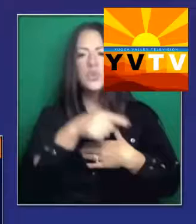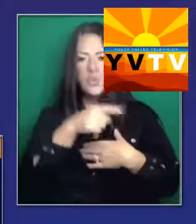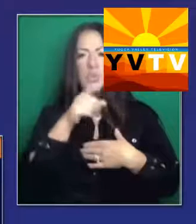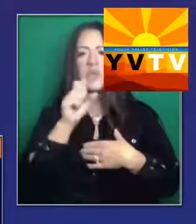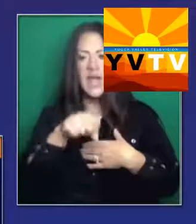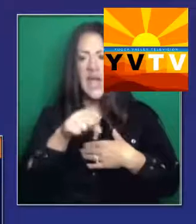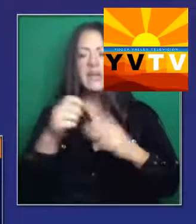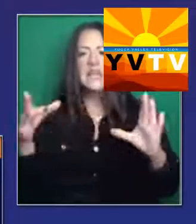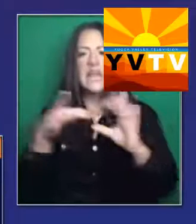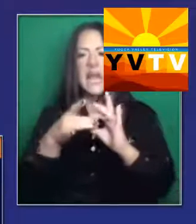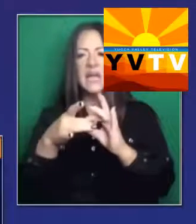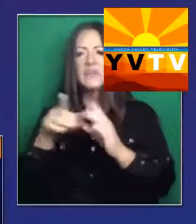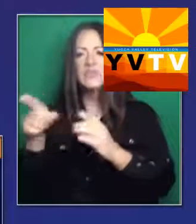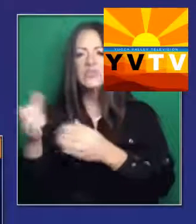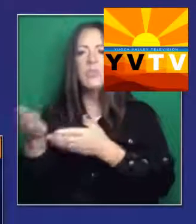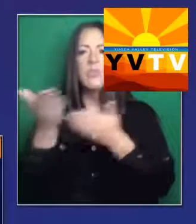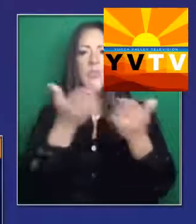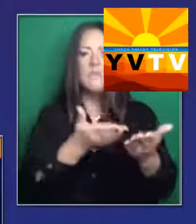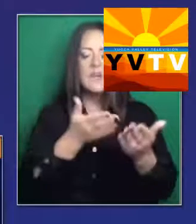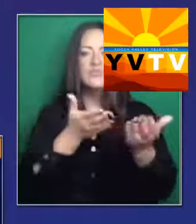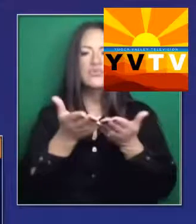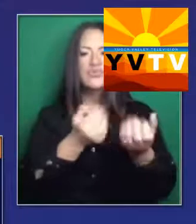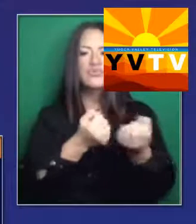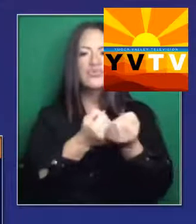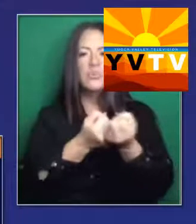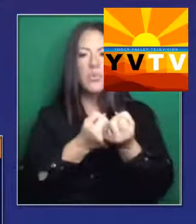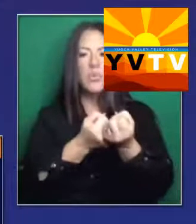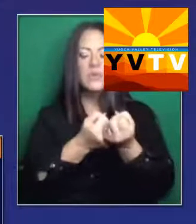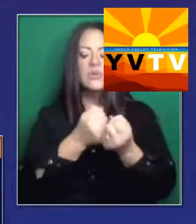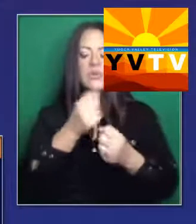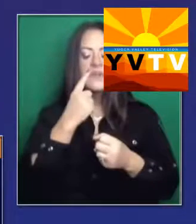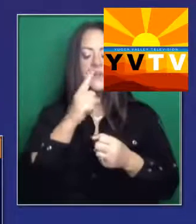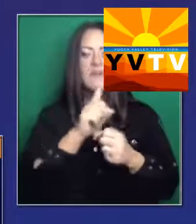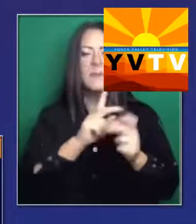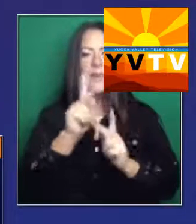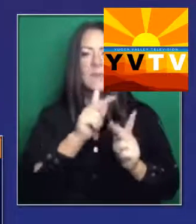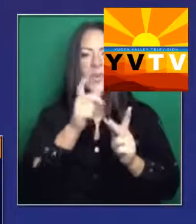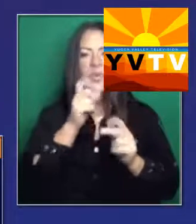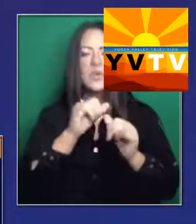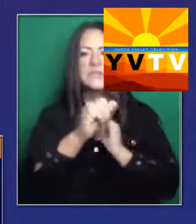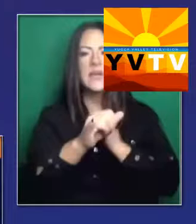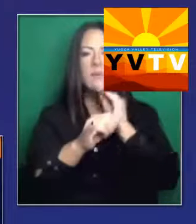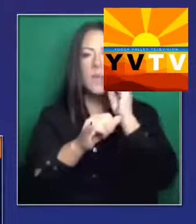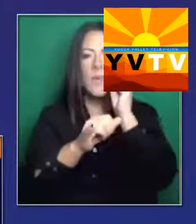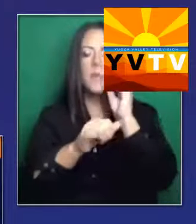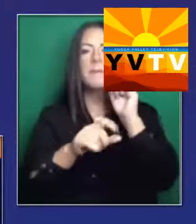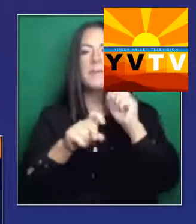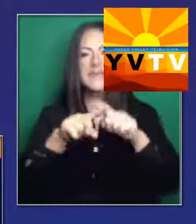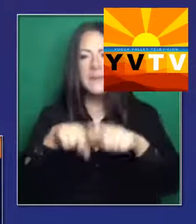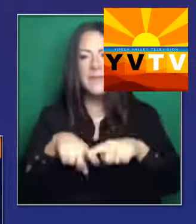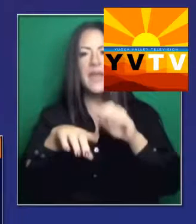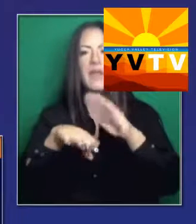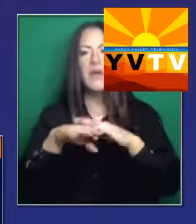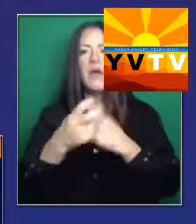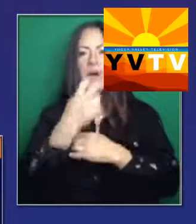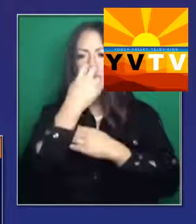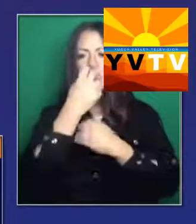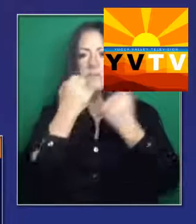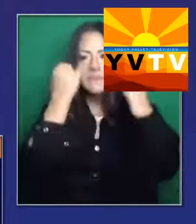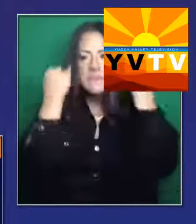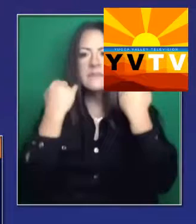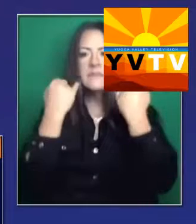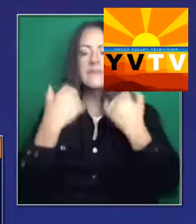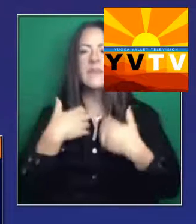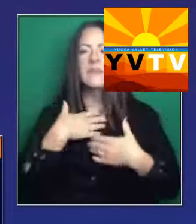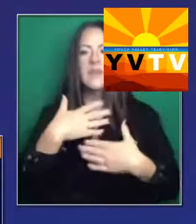and allow us more availability and more capacity within our existing facilities in terms of utilization, in terms of the